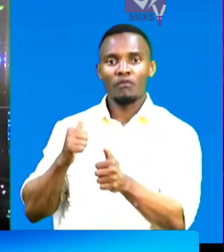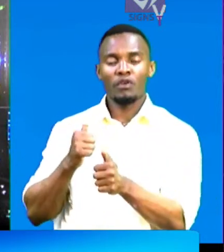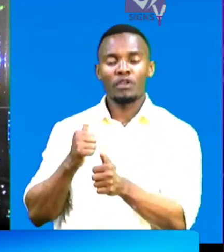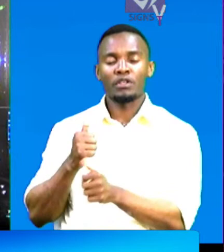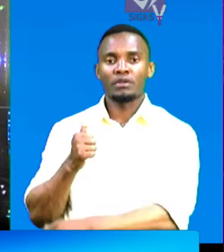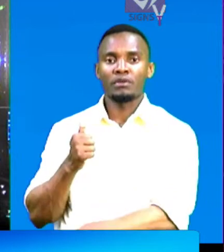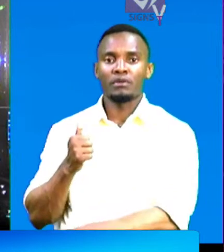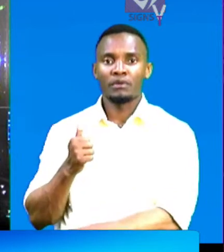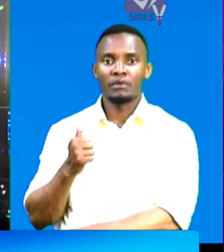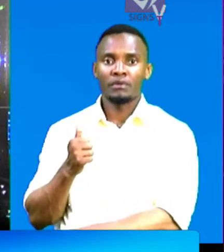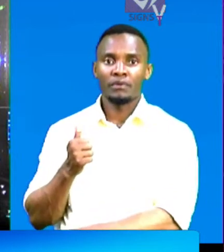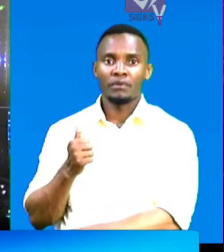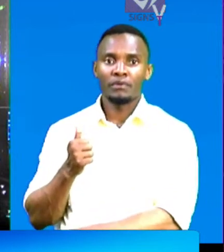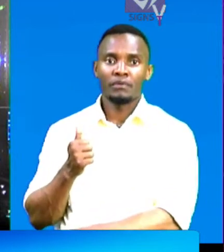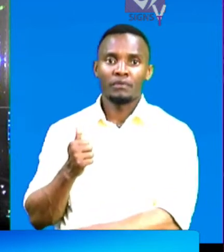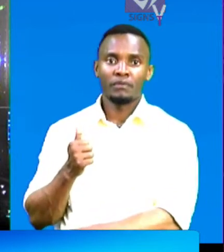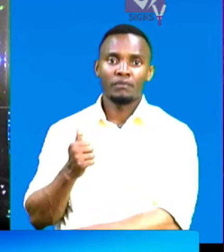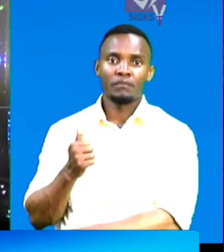are